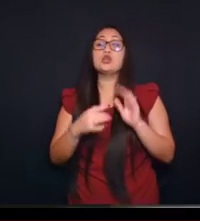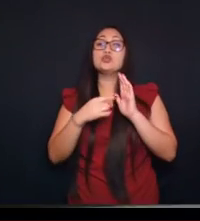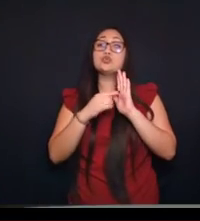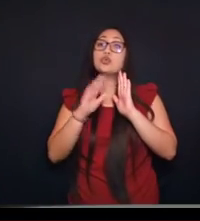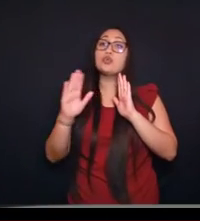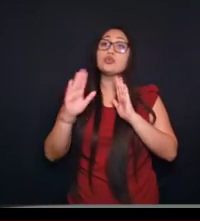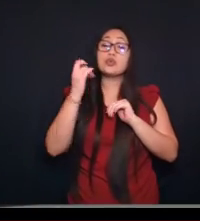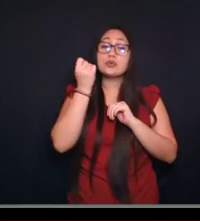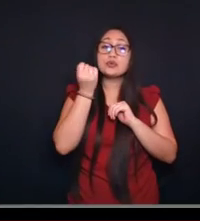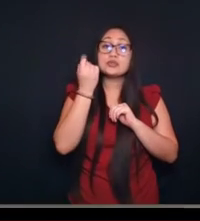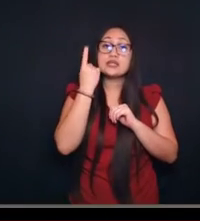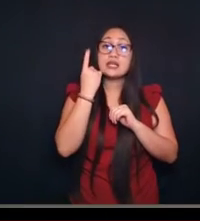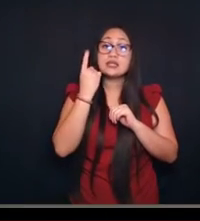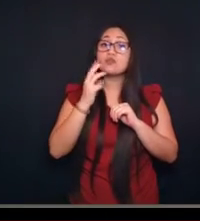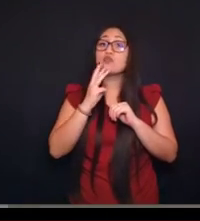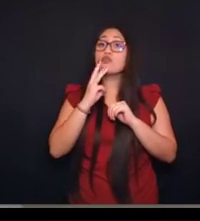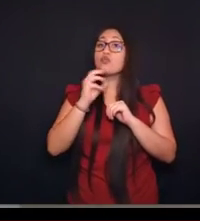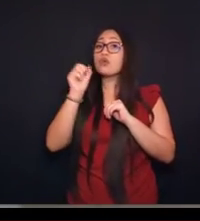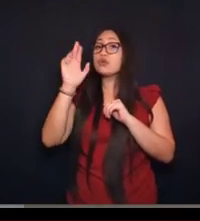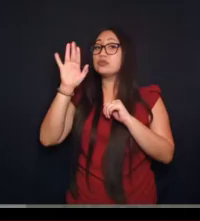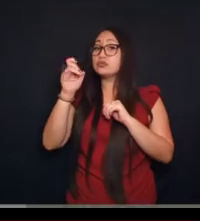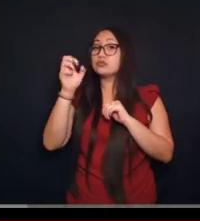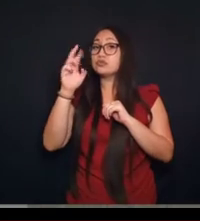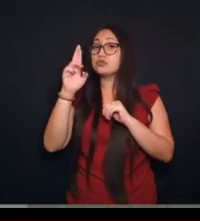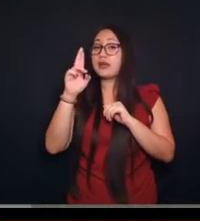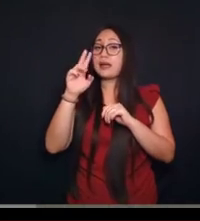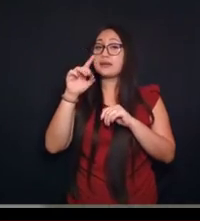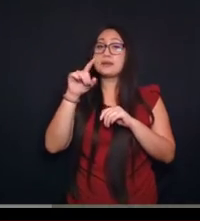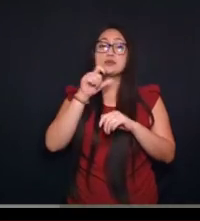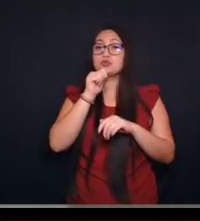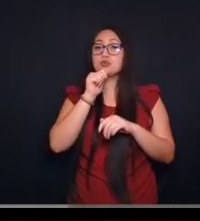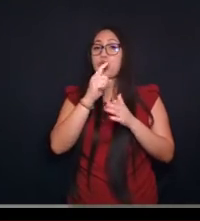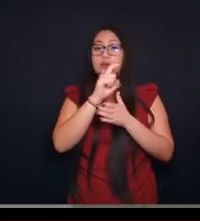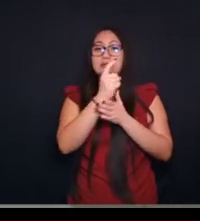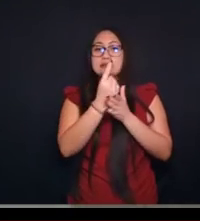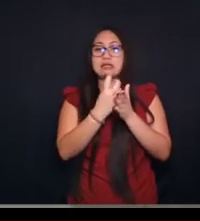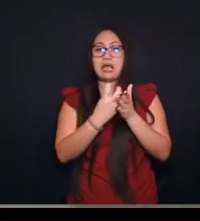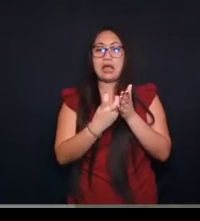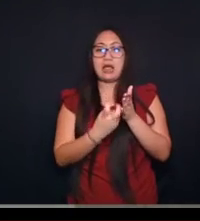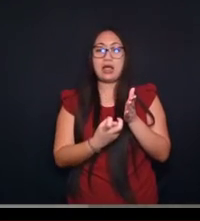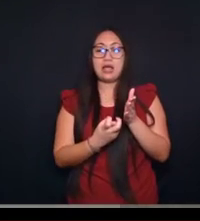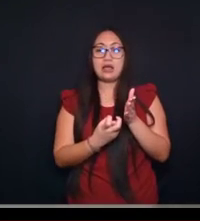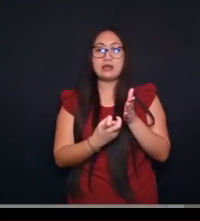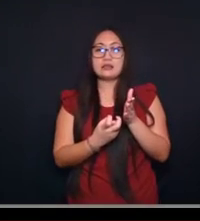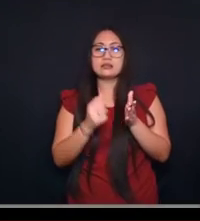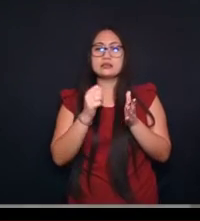striders don't sink? Go. On this one,